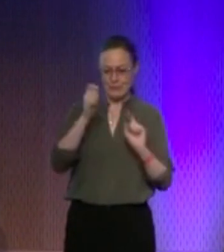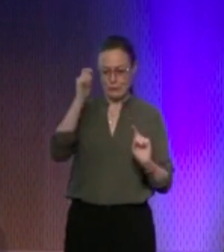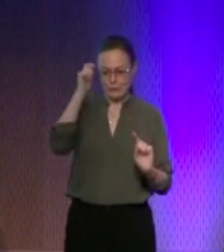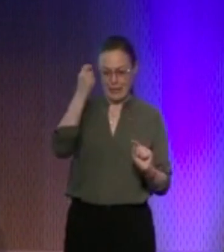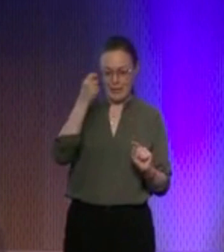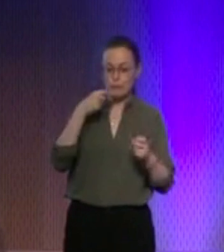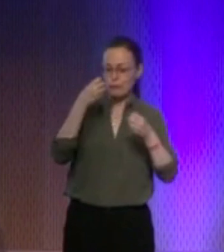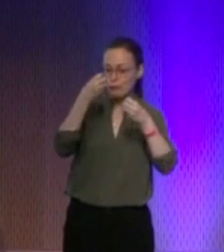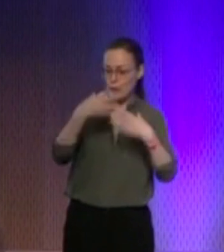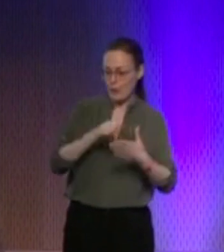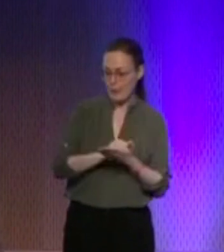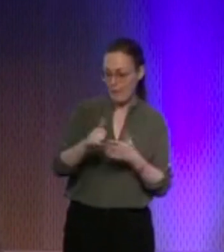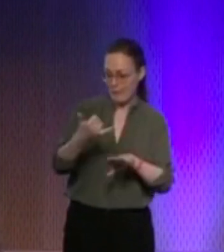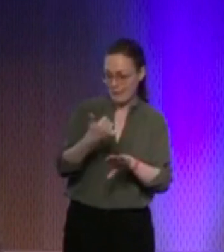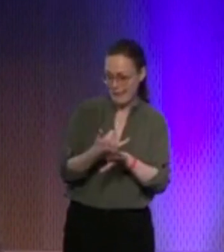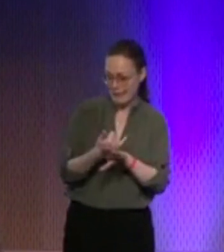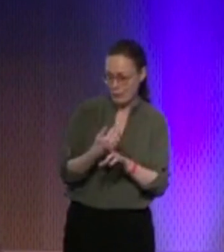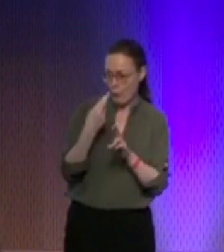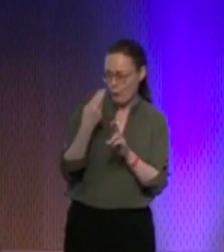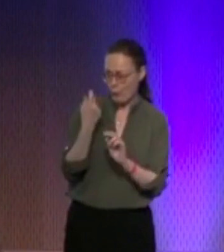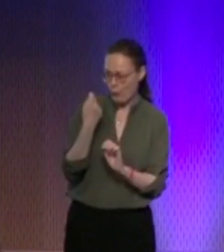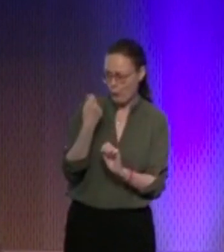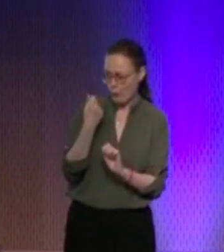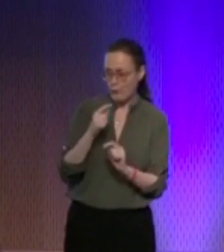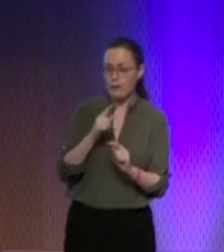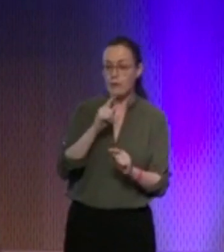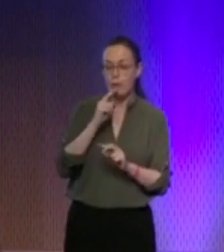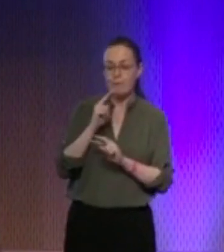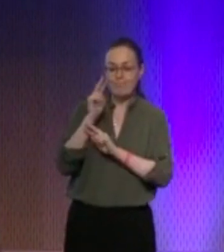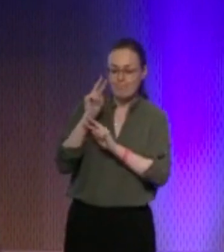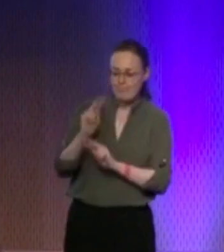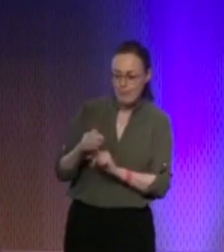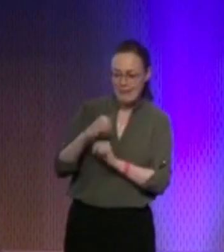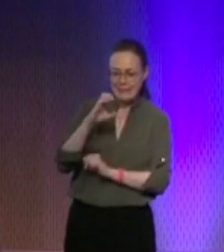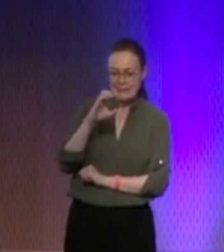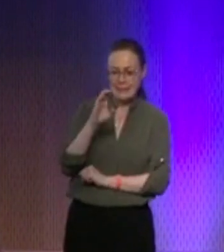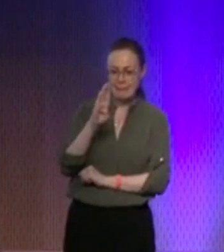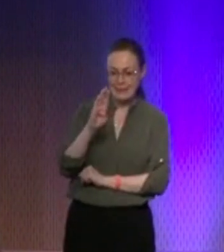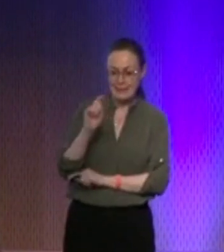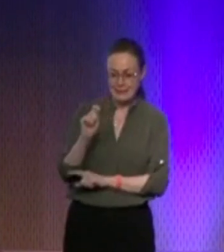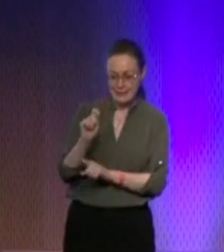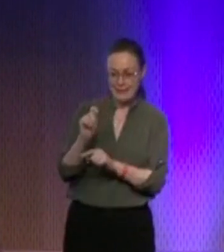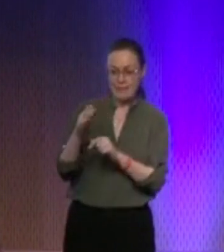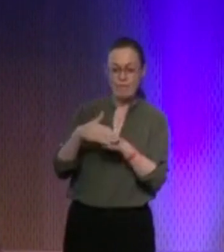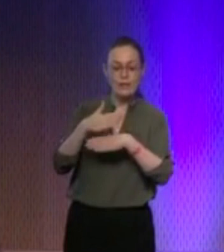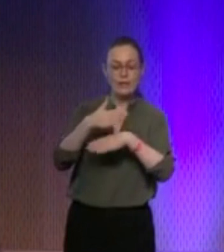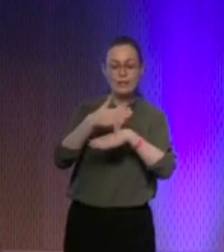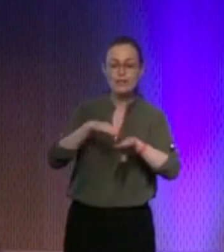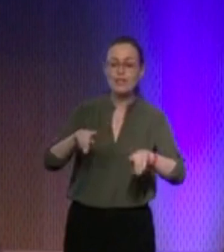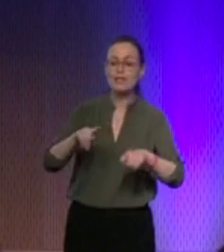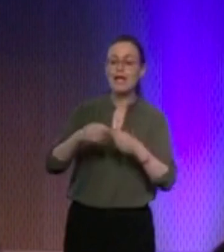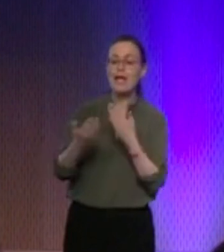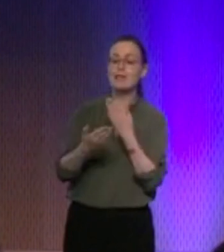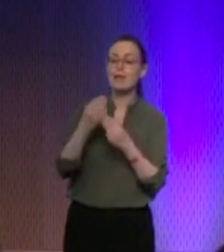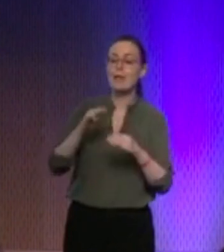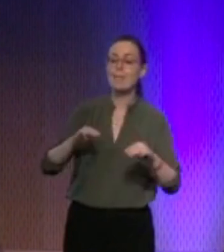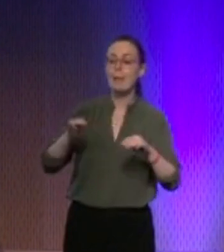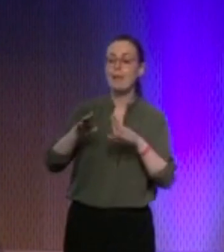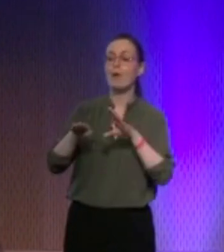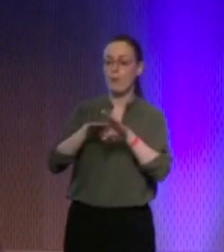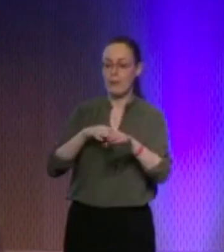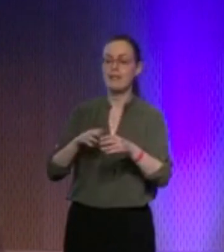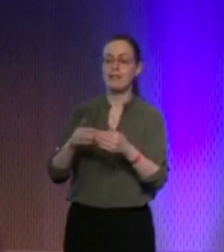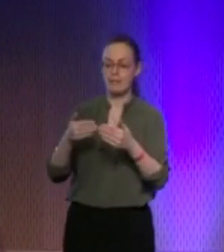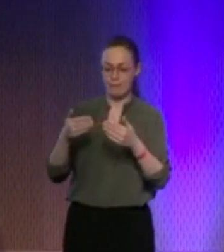and the results are not published yet, but hopefully will be soon, looking at CBT for children and young people with anxiety,